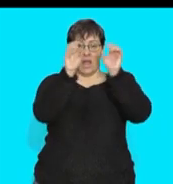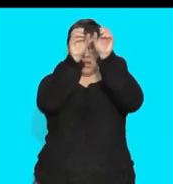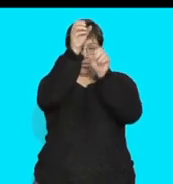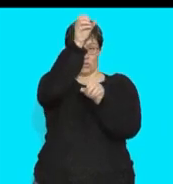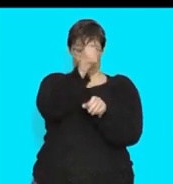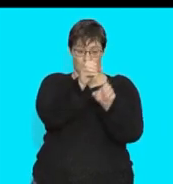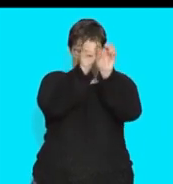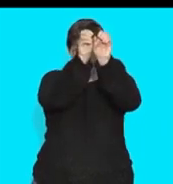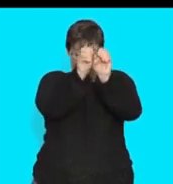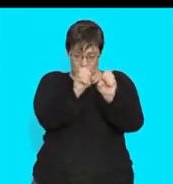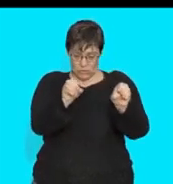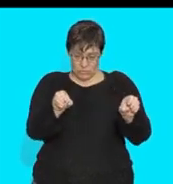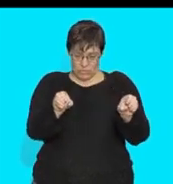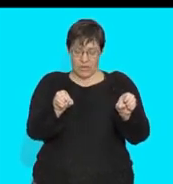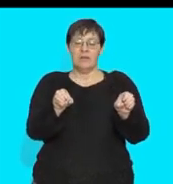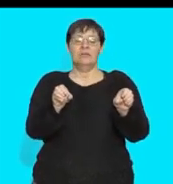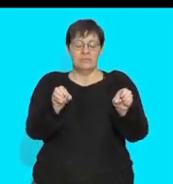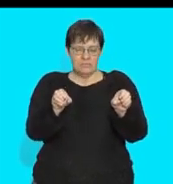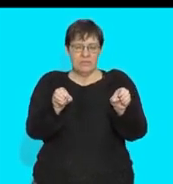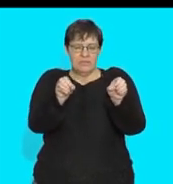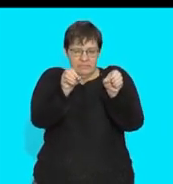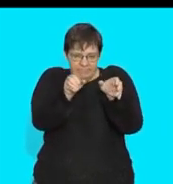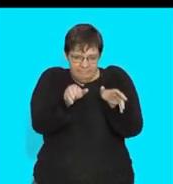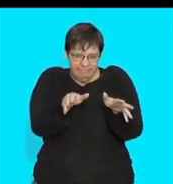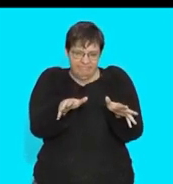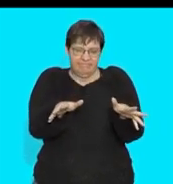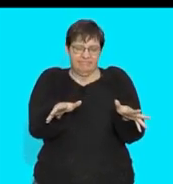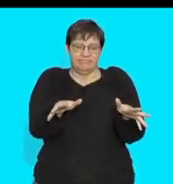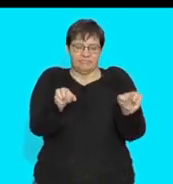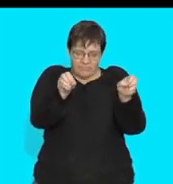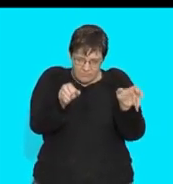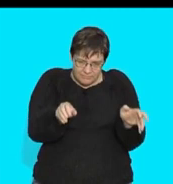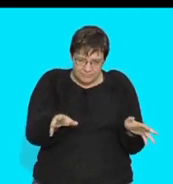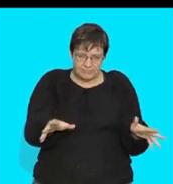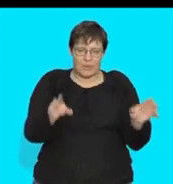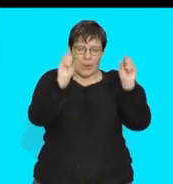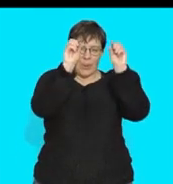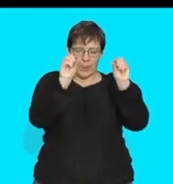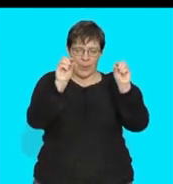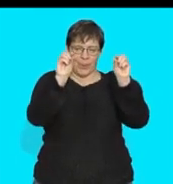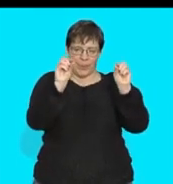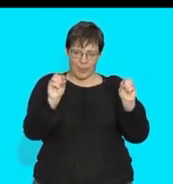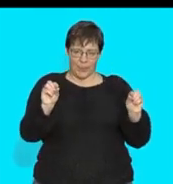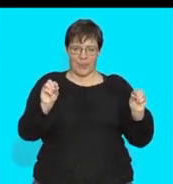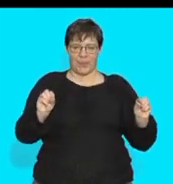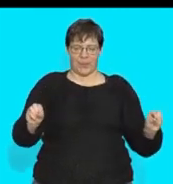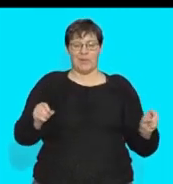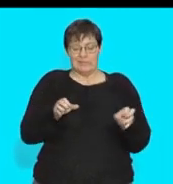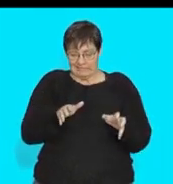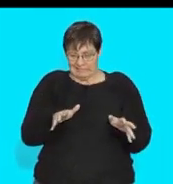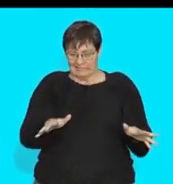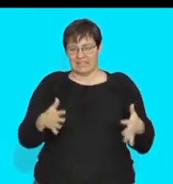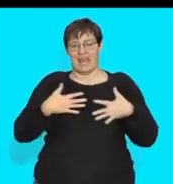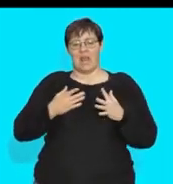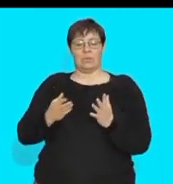tube, and we need to make the passageway smaller and smaller and smaller to get the air to where